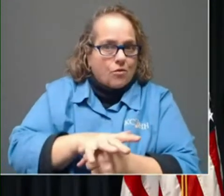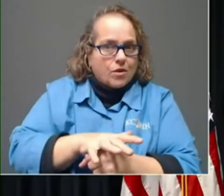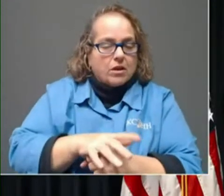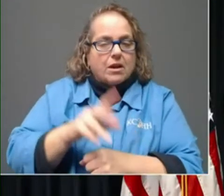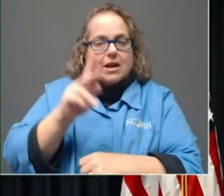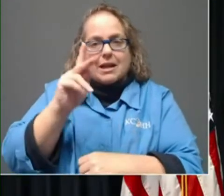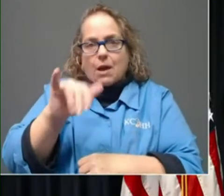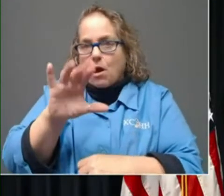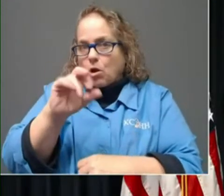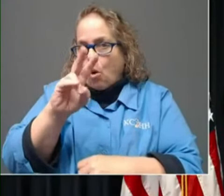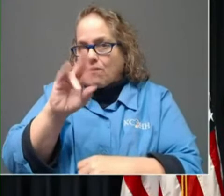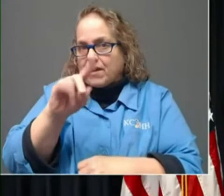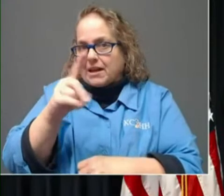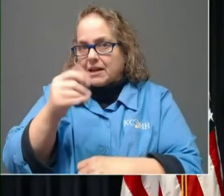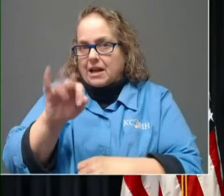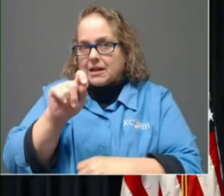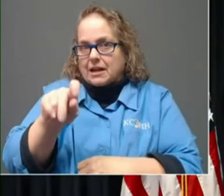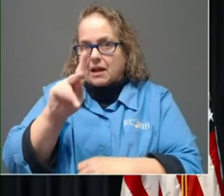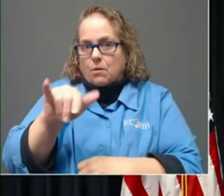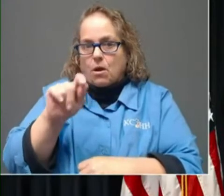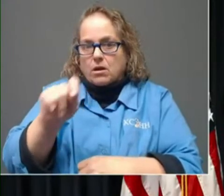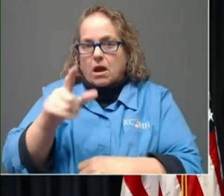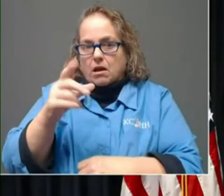kycovid19.ky.gov. Dr. Stack, did I miss anything?